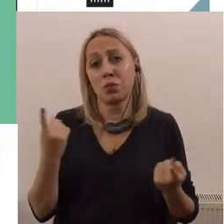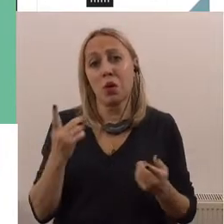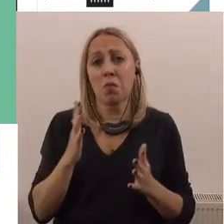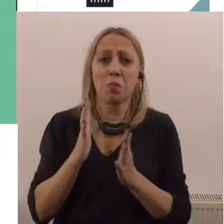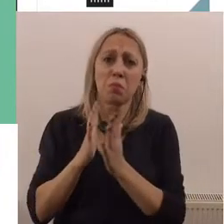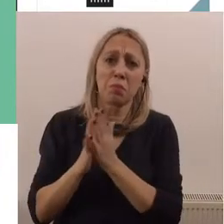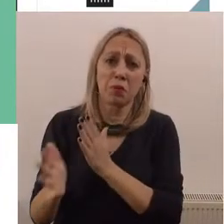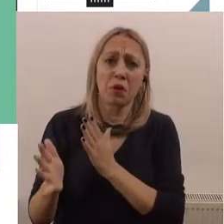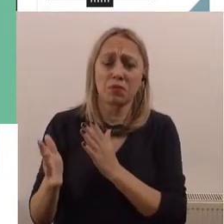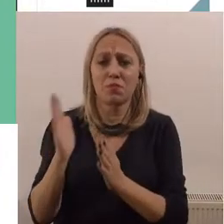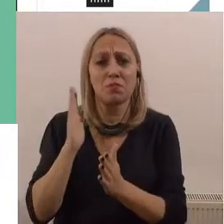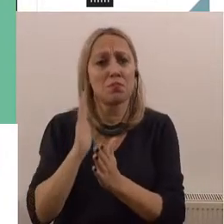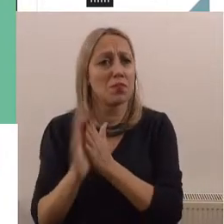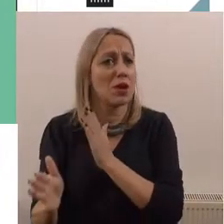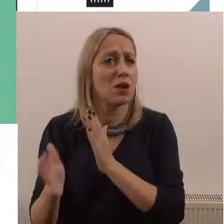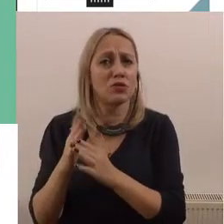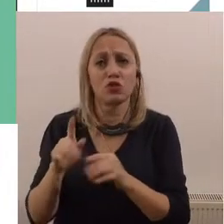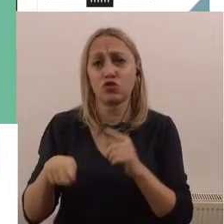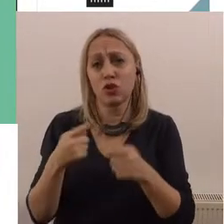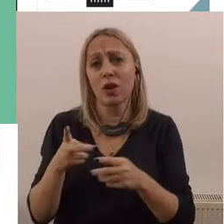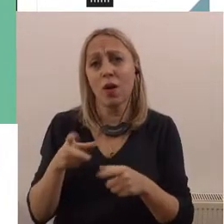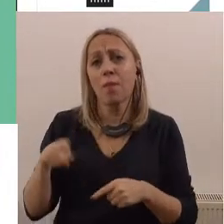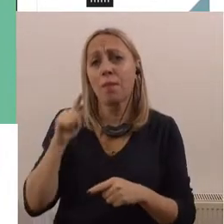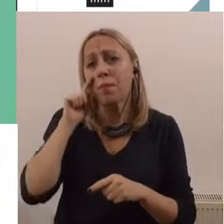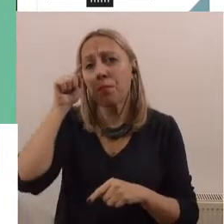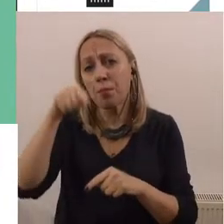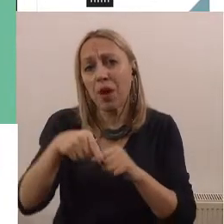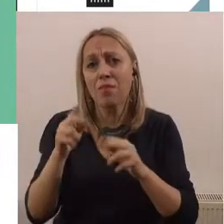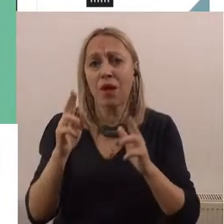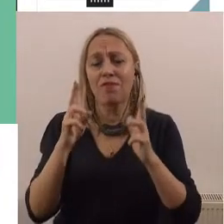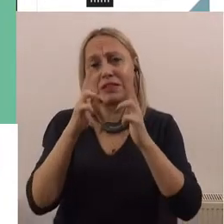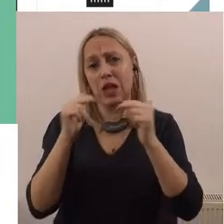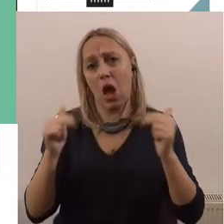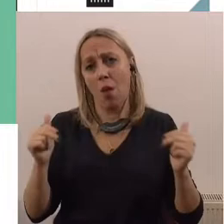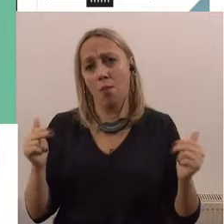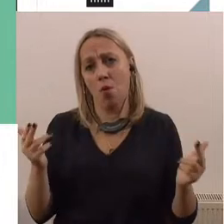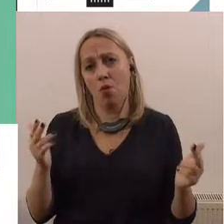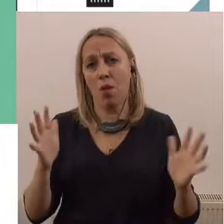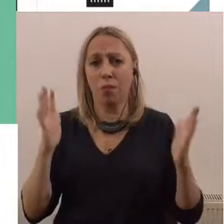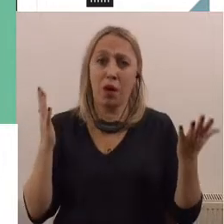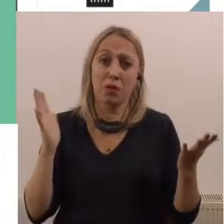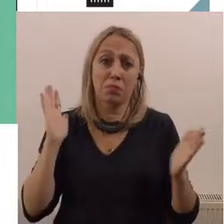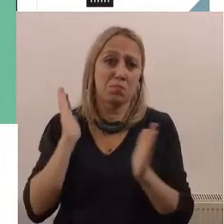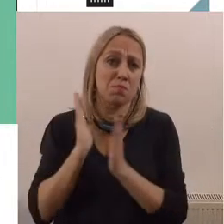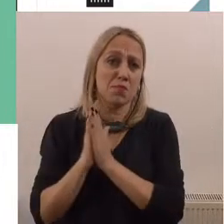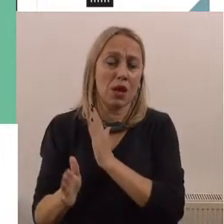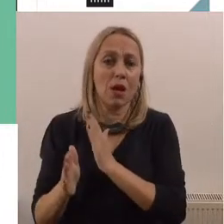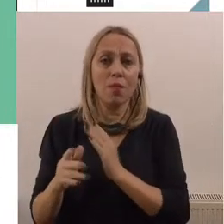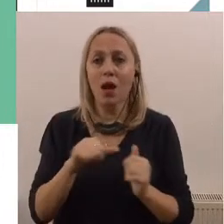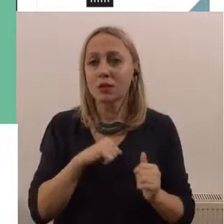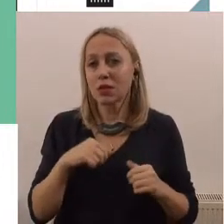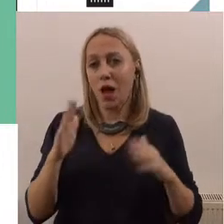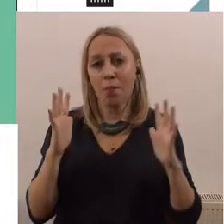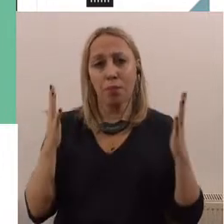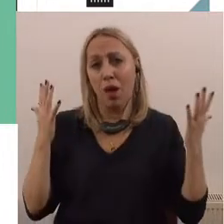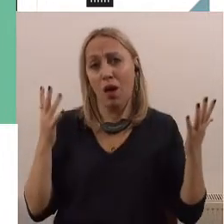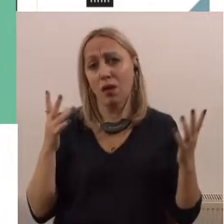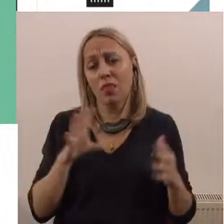castle, even it's not noticeable. I mean, it's not